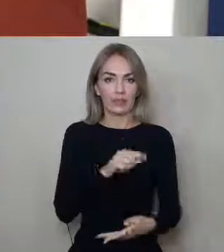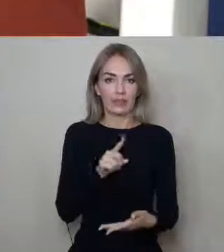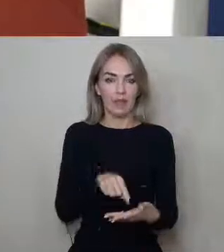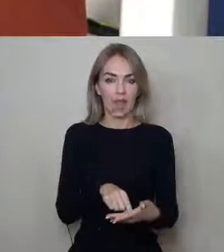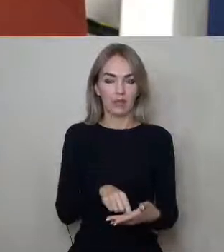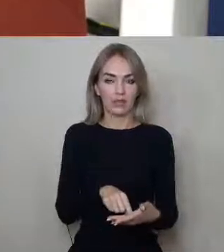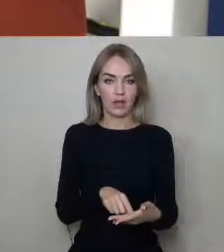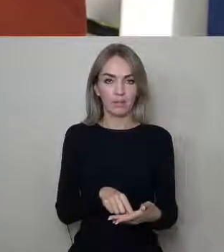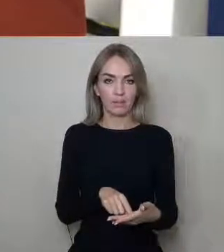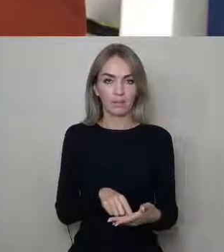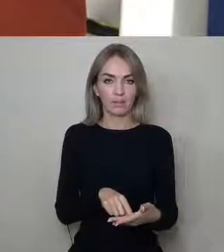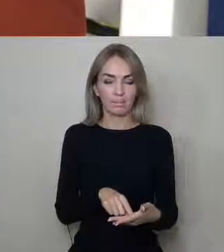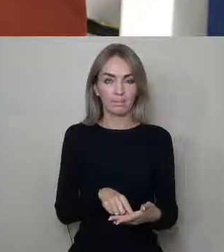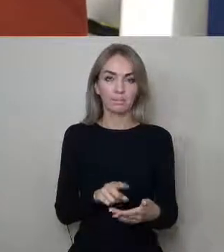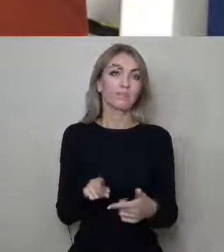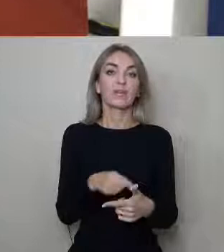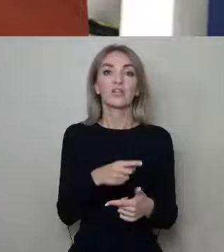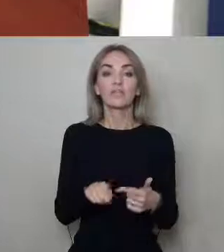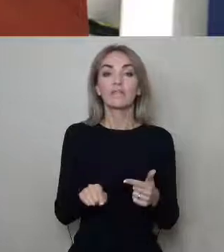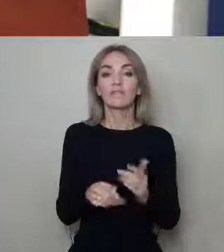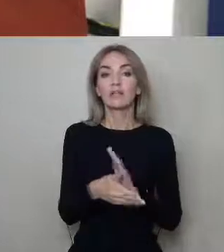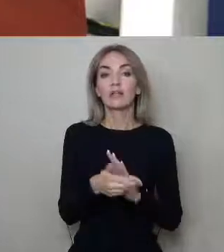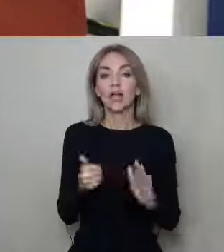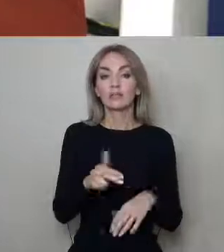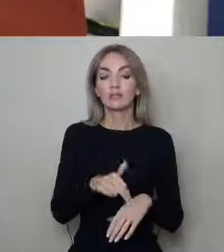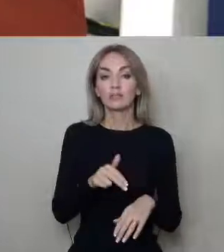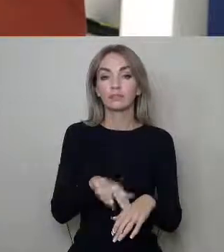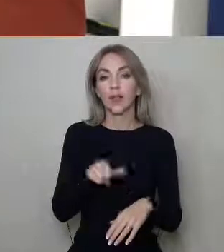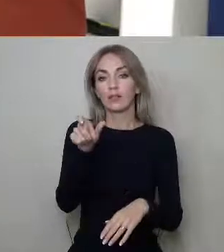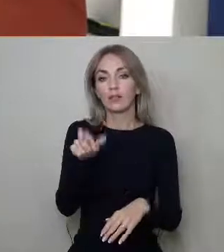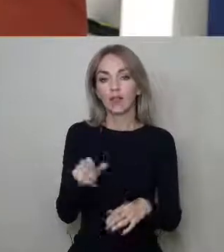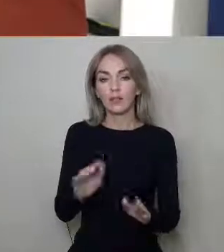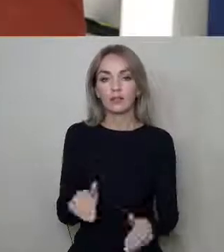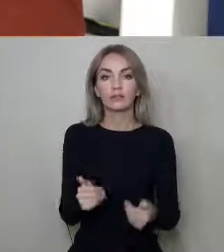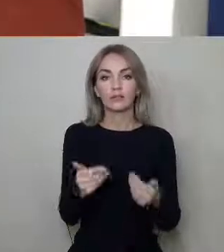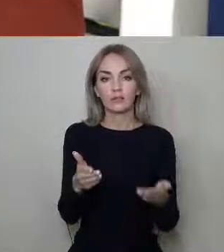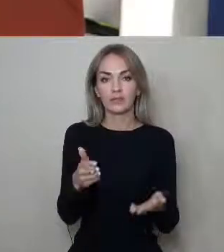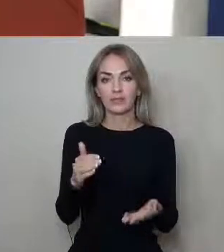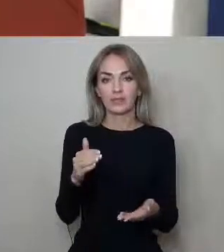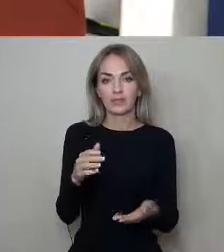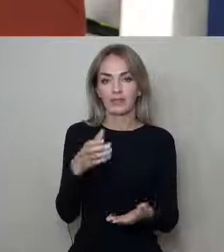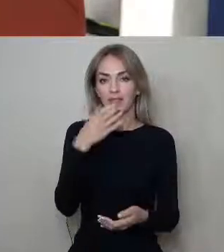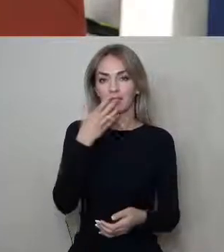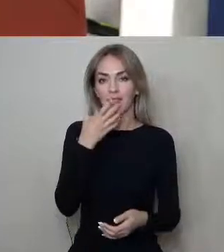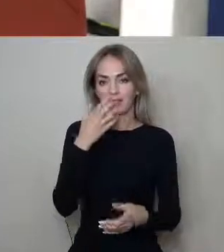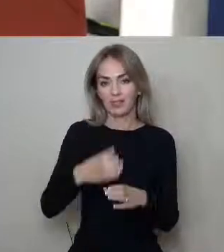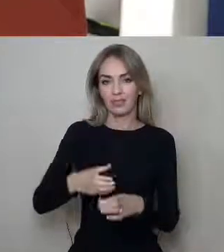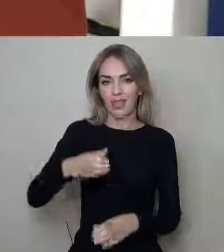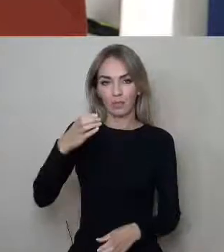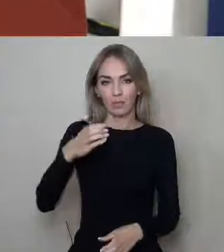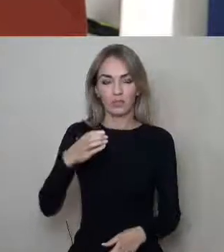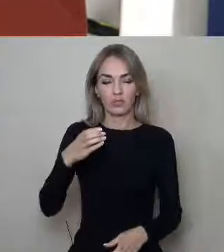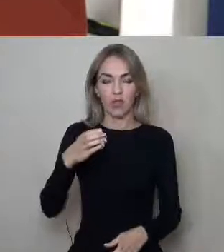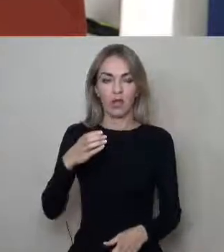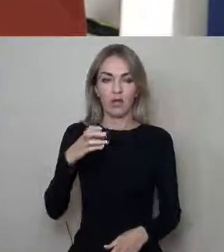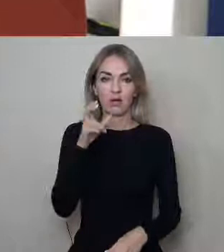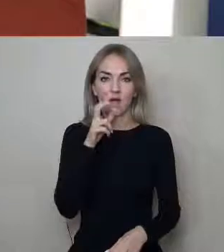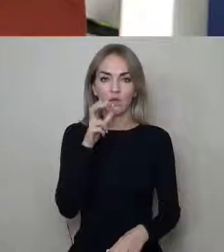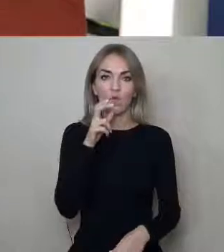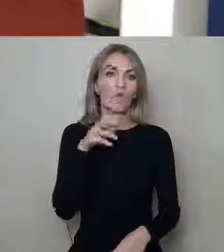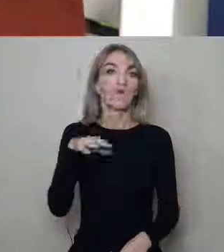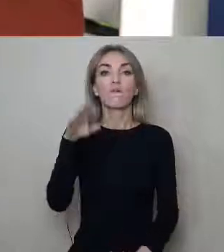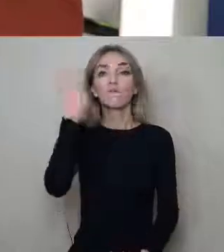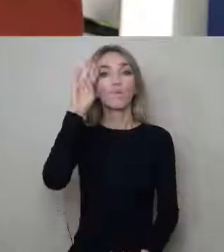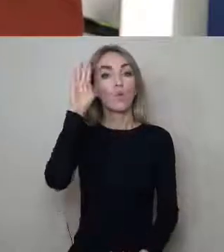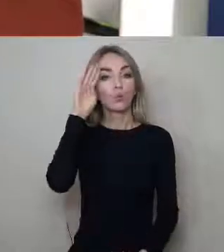an event. So would it be necessary to call the police if that's his coffee pot that